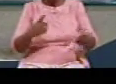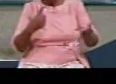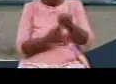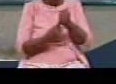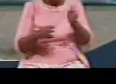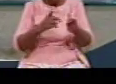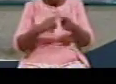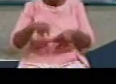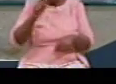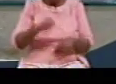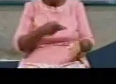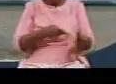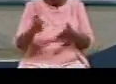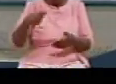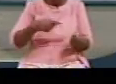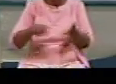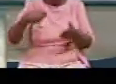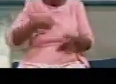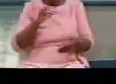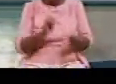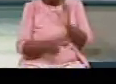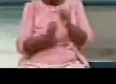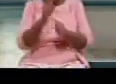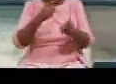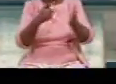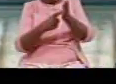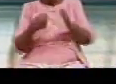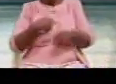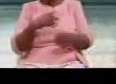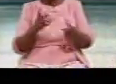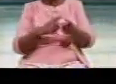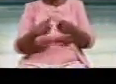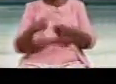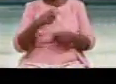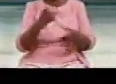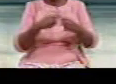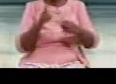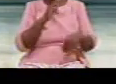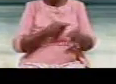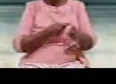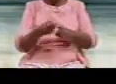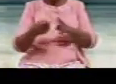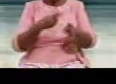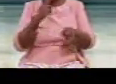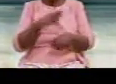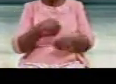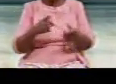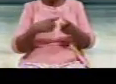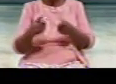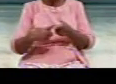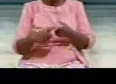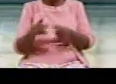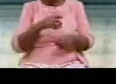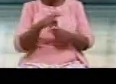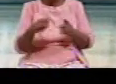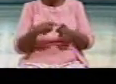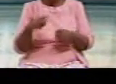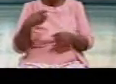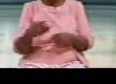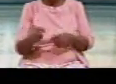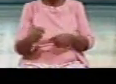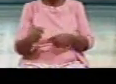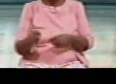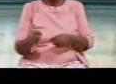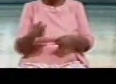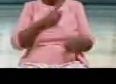me that which you owed me. He wanted to be a tormentor. And when his Lord heard, he delivered him